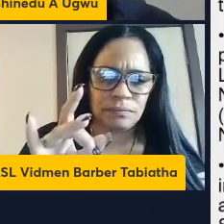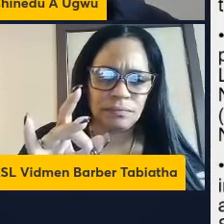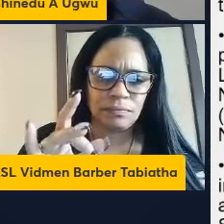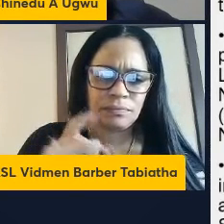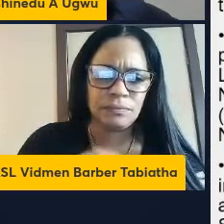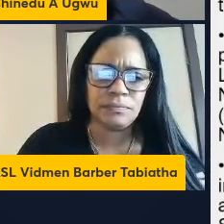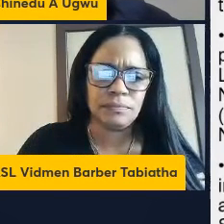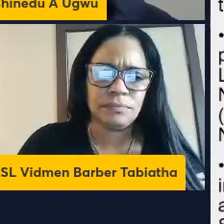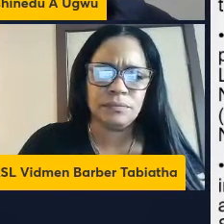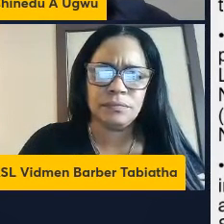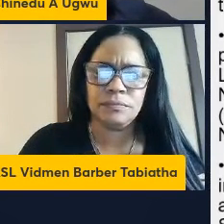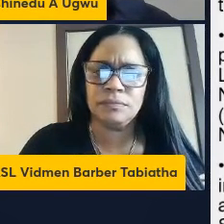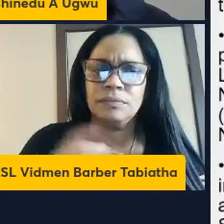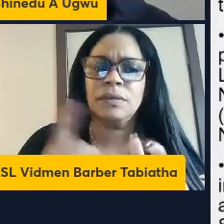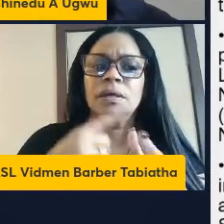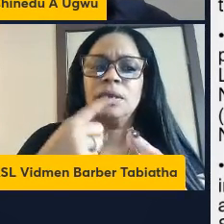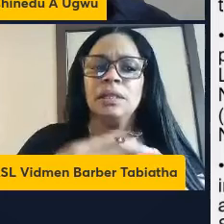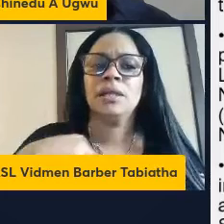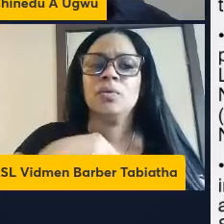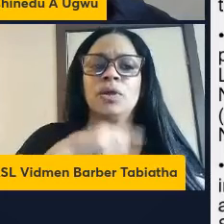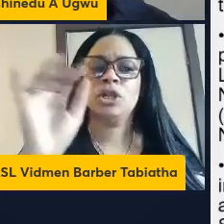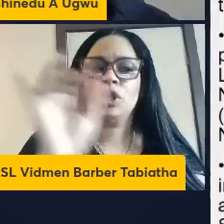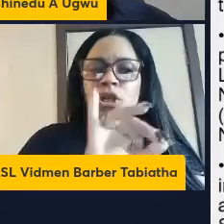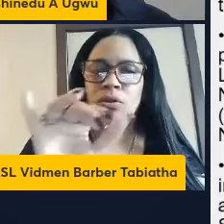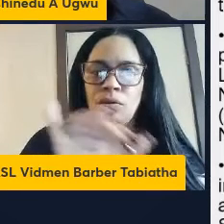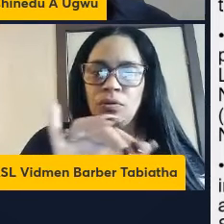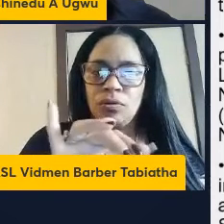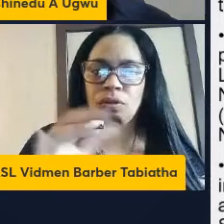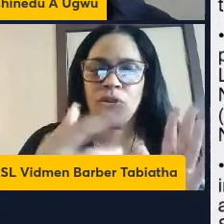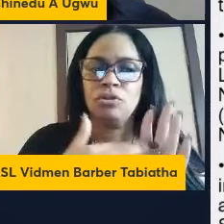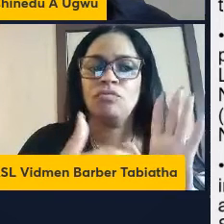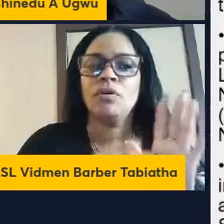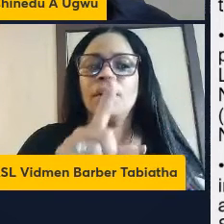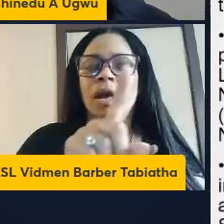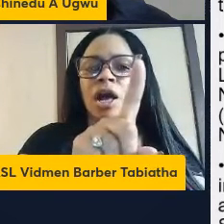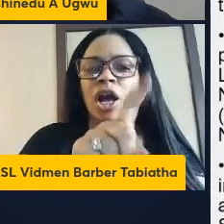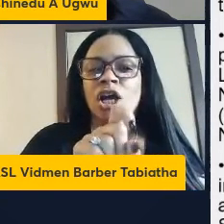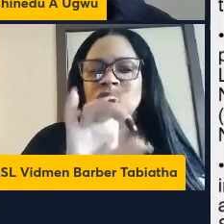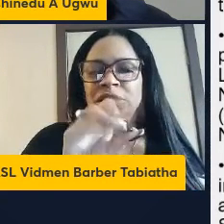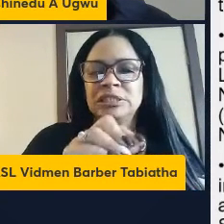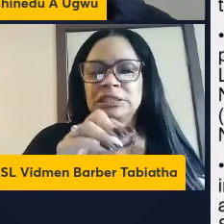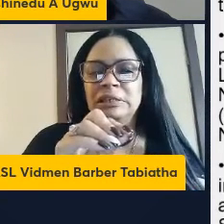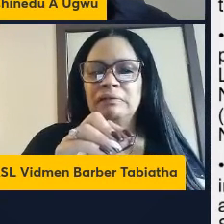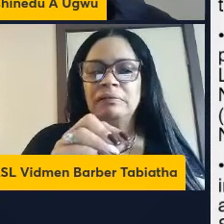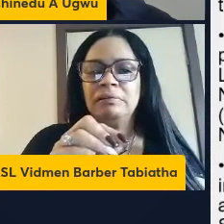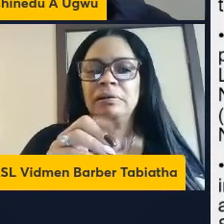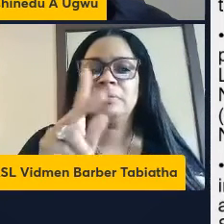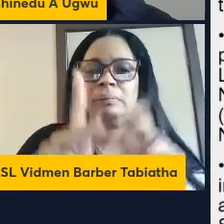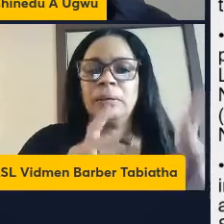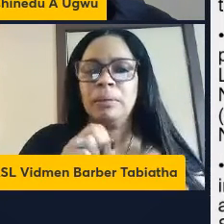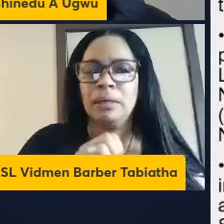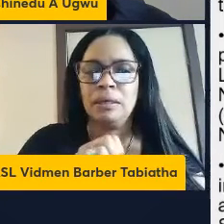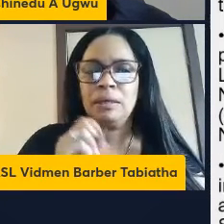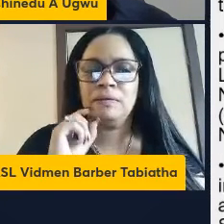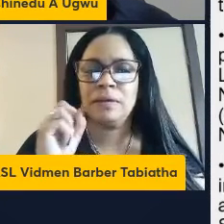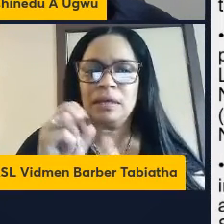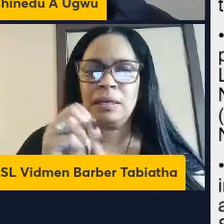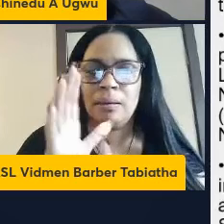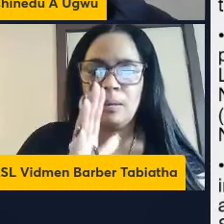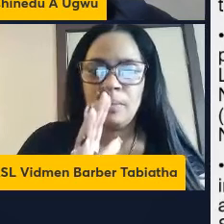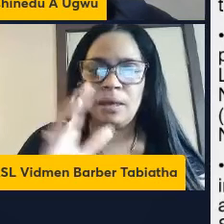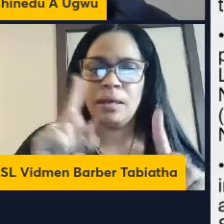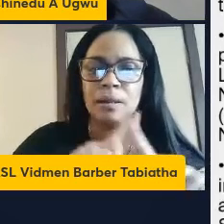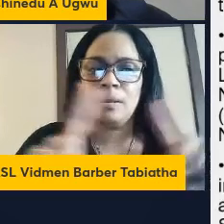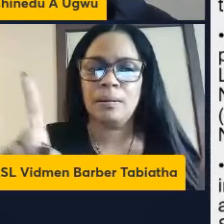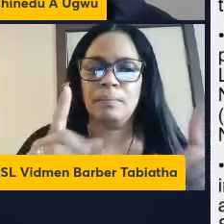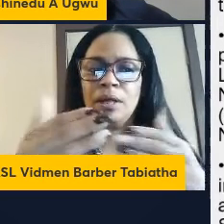Nigeria. And then we also enrolled about 170 close contacts. I'm going to define this close contact. So